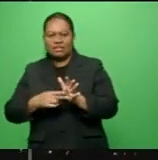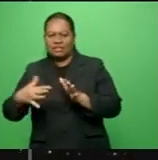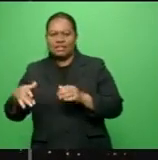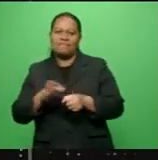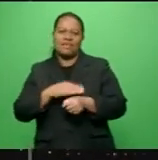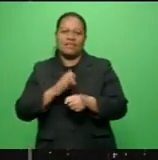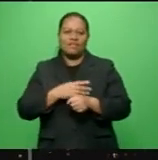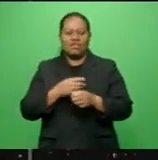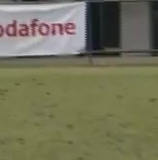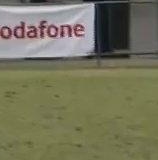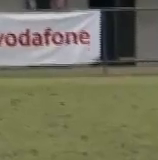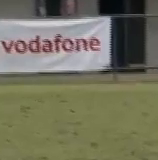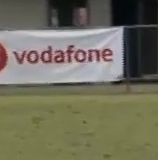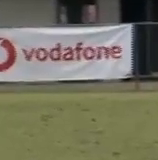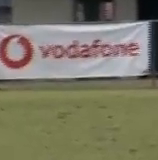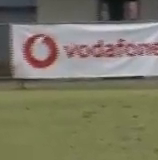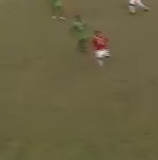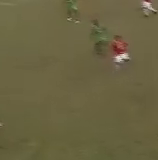the goals.